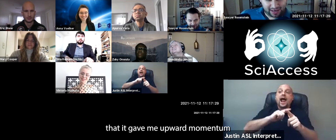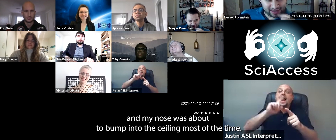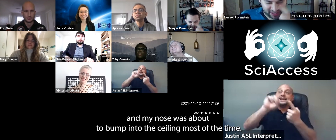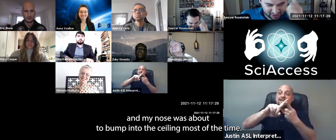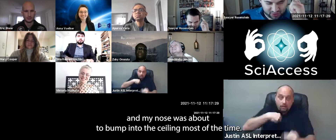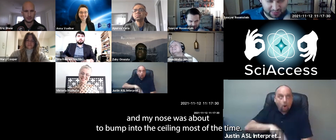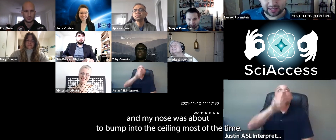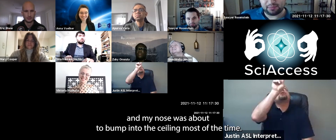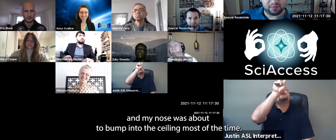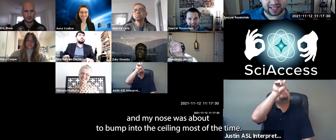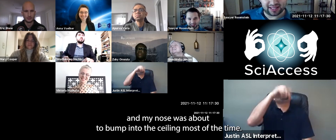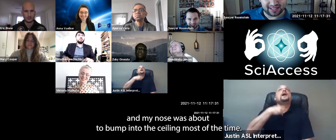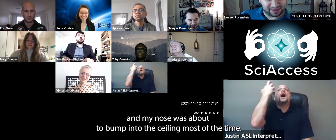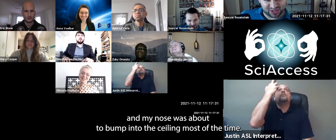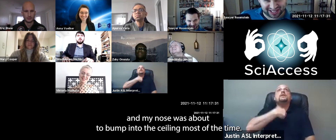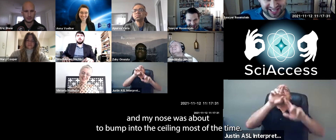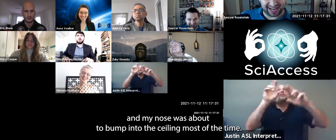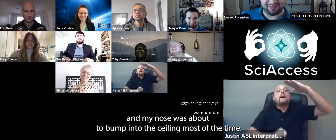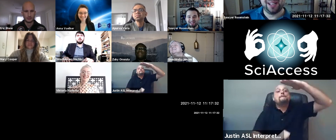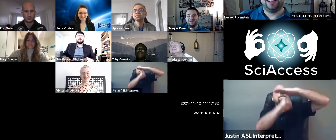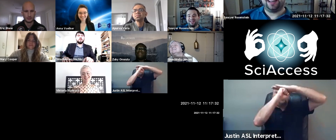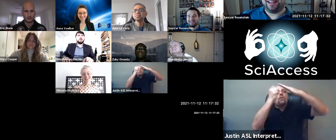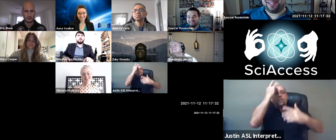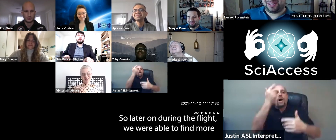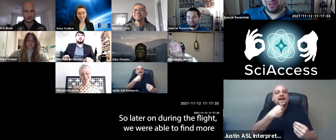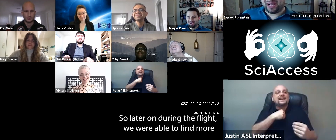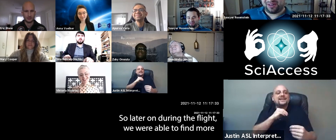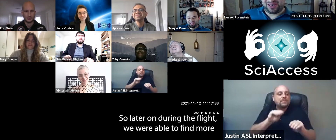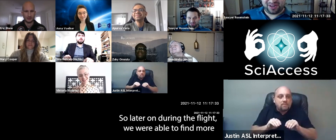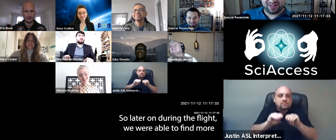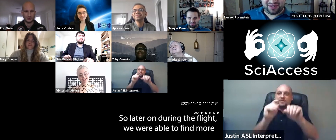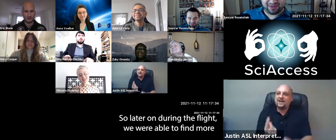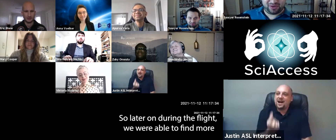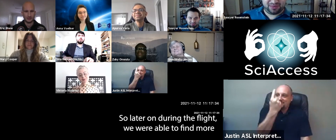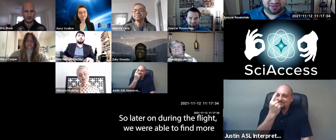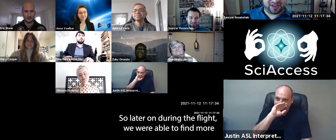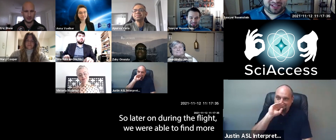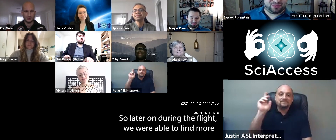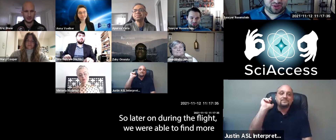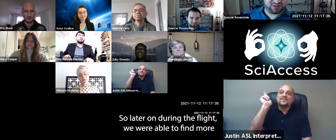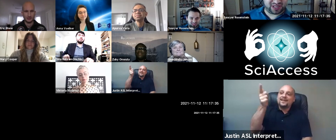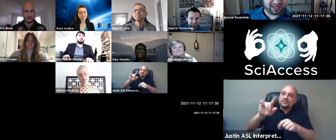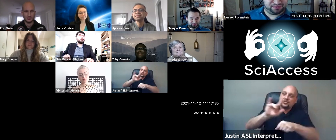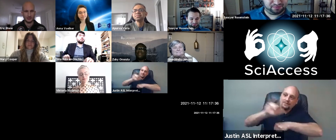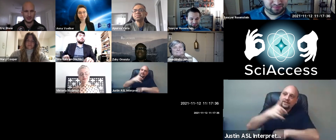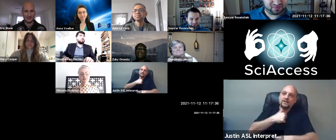momentum and my nose was about to bump into the ceiling most of the time. So later on during the flight, we were able to find